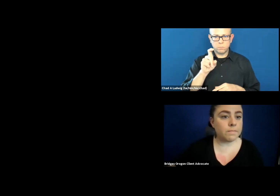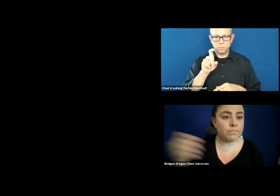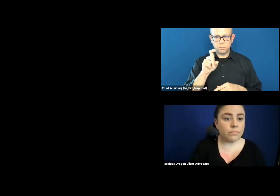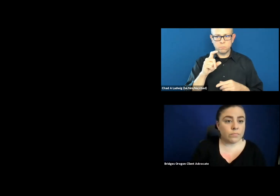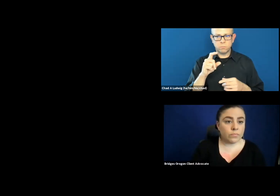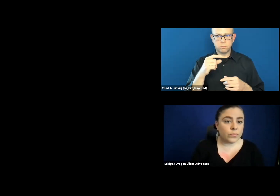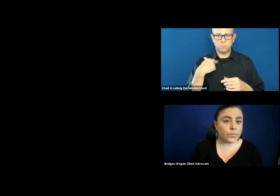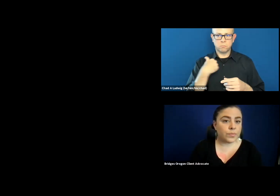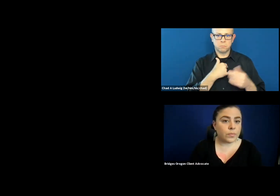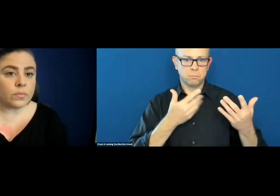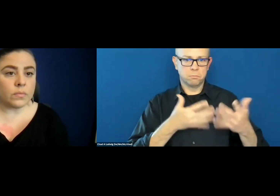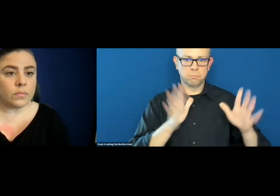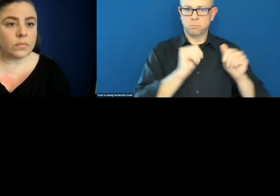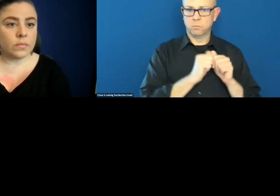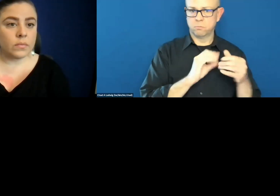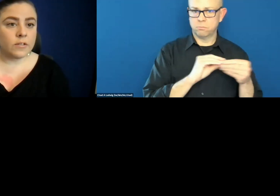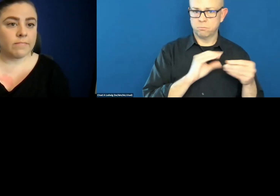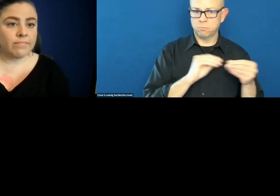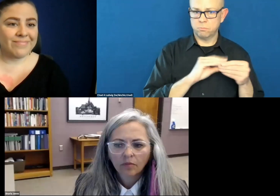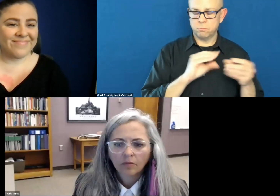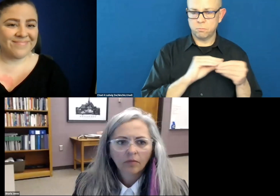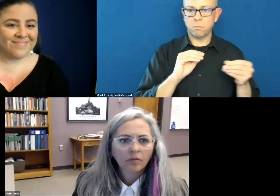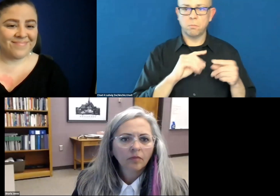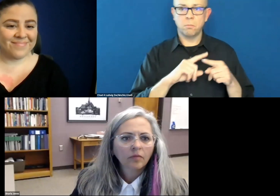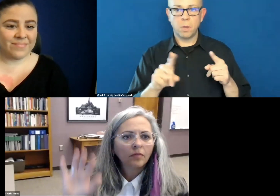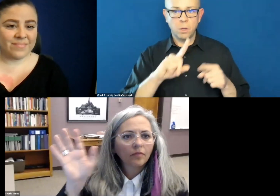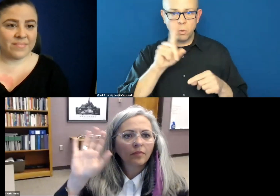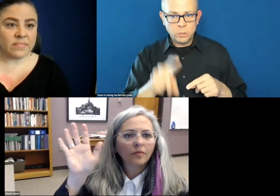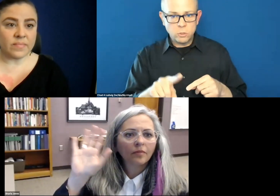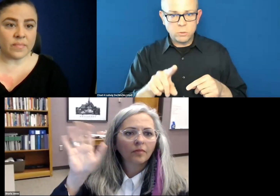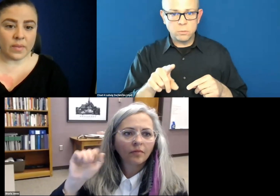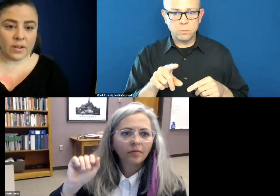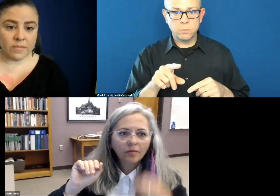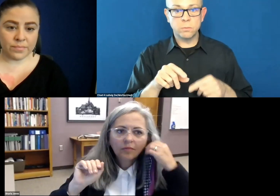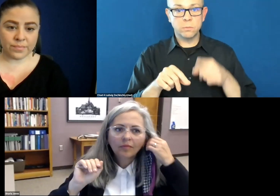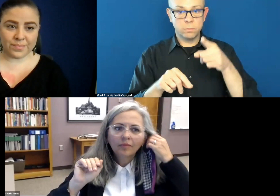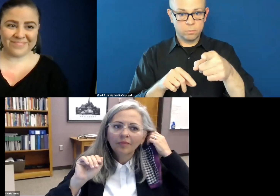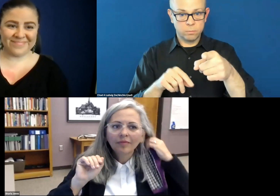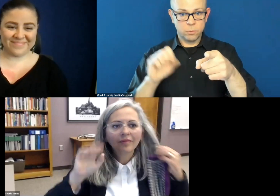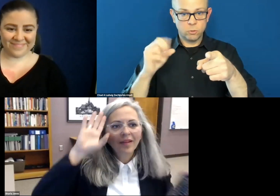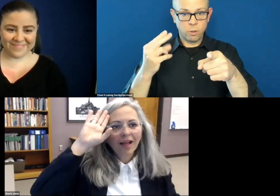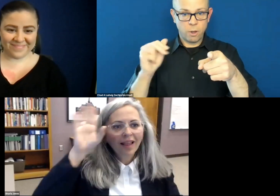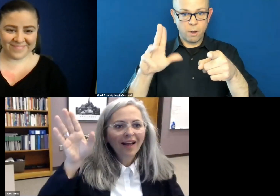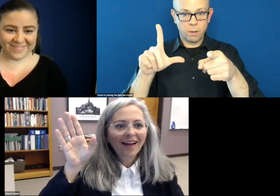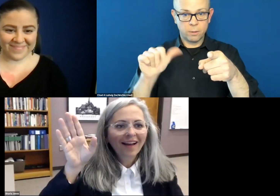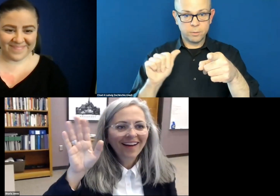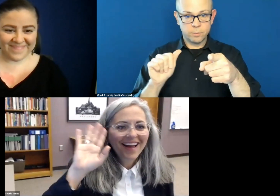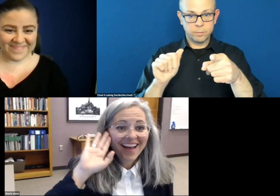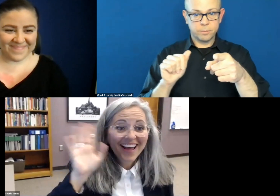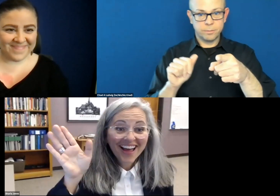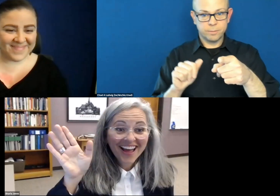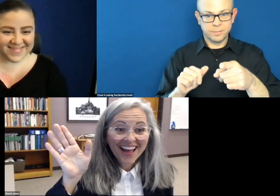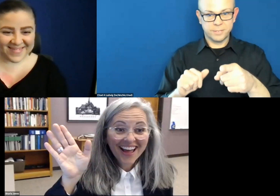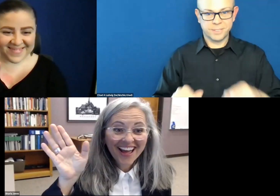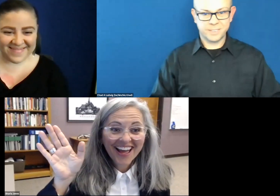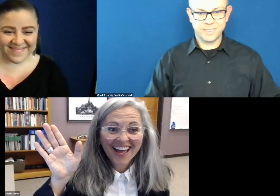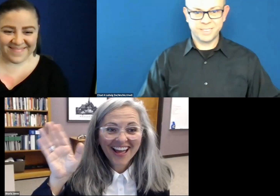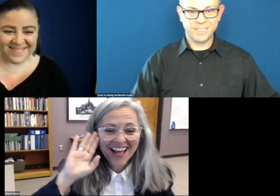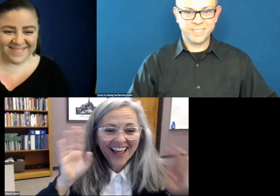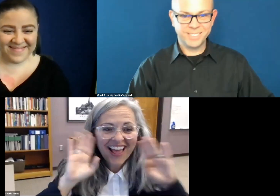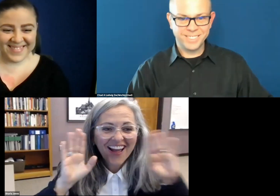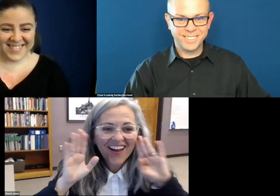Does anyone here have a question? We're done with our presentation, but I wanted to see if anybody had a question. Charla?